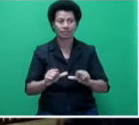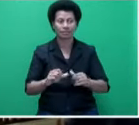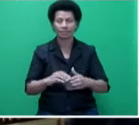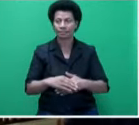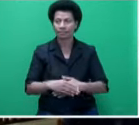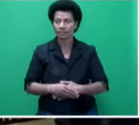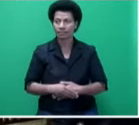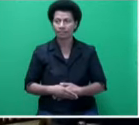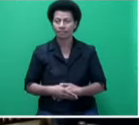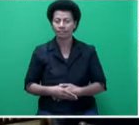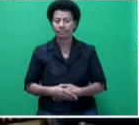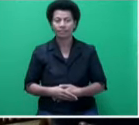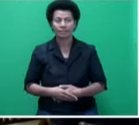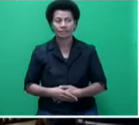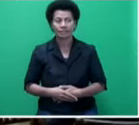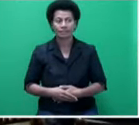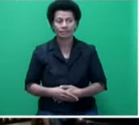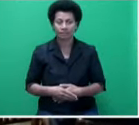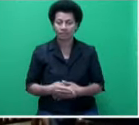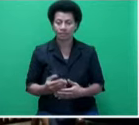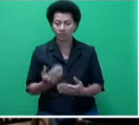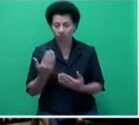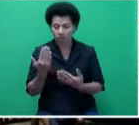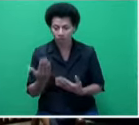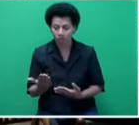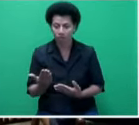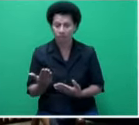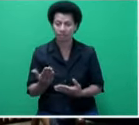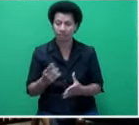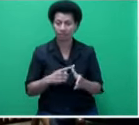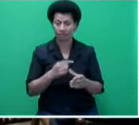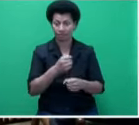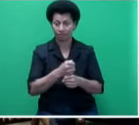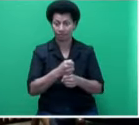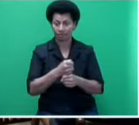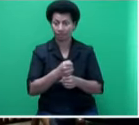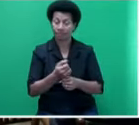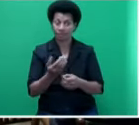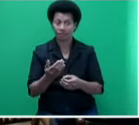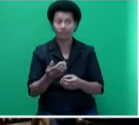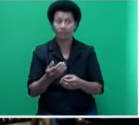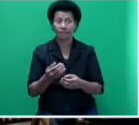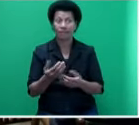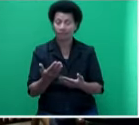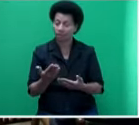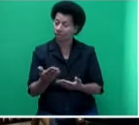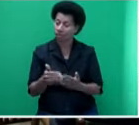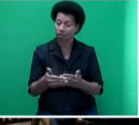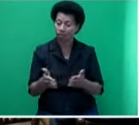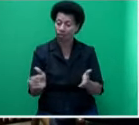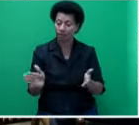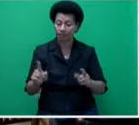I thank the Honourable Attorney General. Honourable members, the floor is now open for debate on this